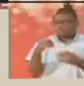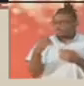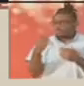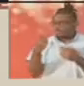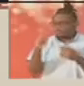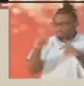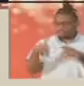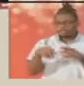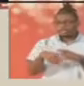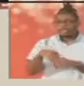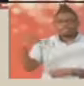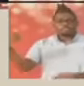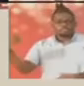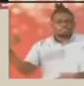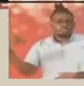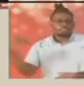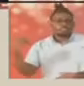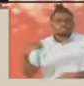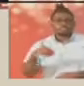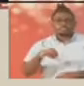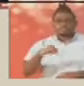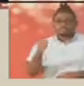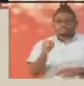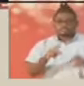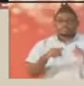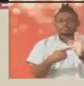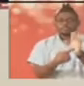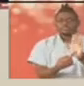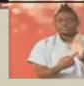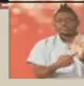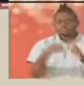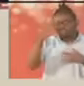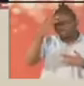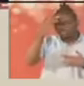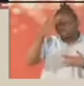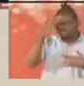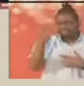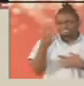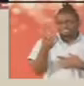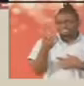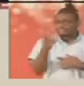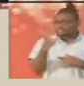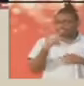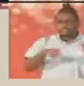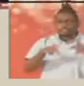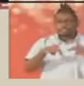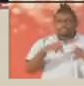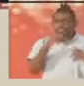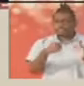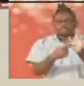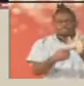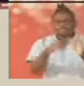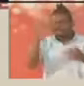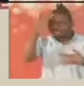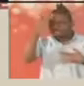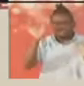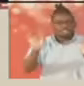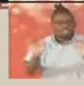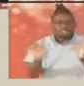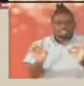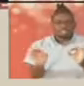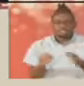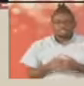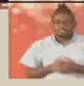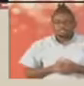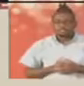26 persons, 10 were symptomatic and 16 were asymptomatic. In terms of the trends within Caroni, we had a lovely look at